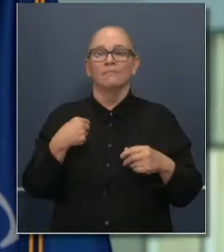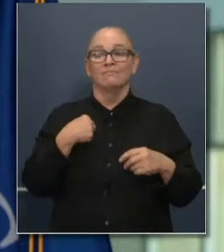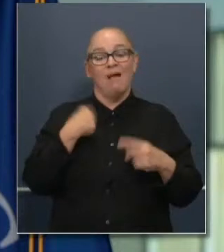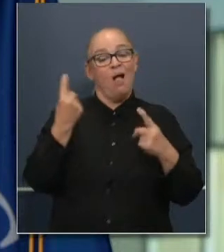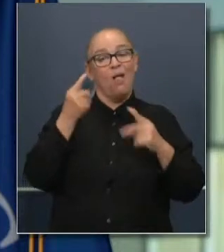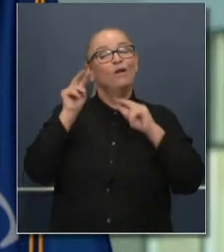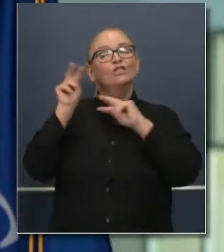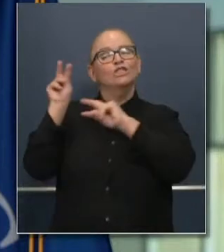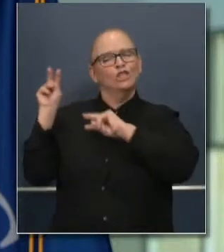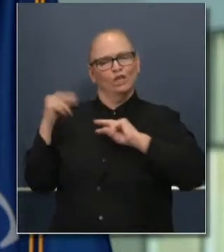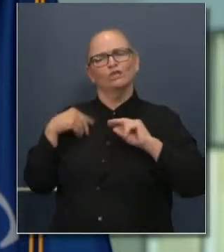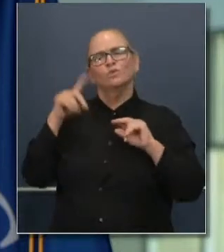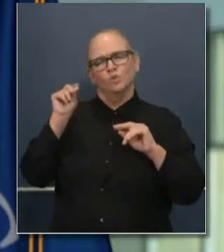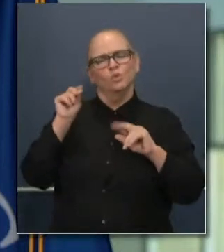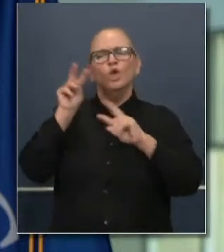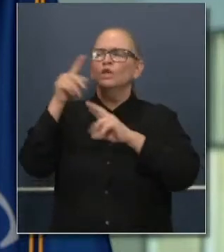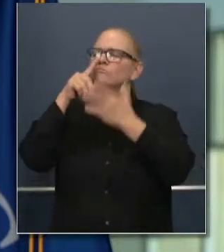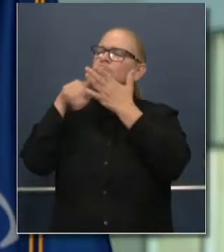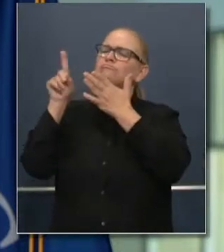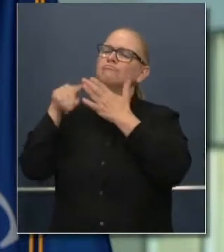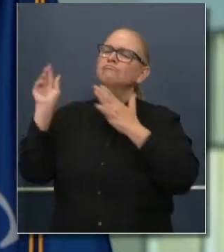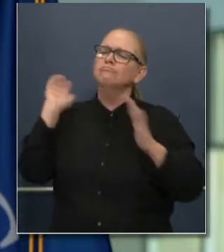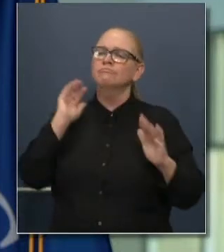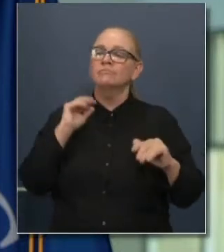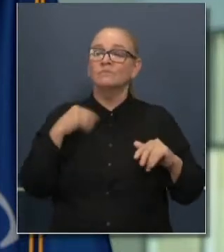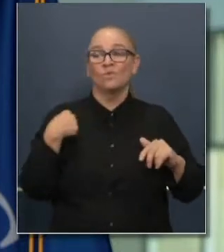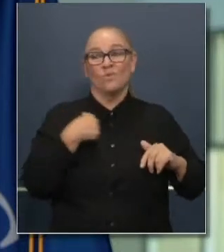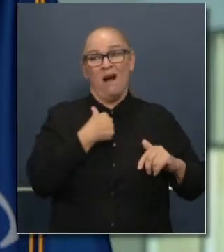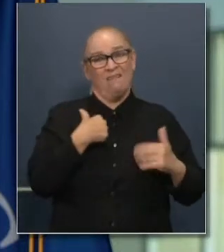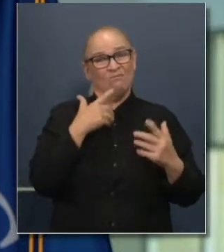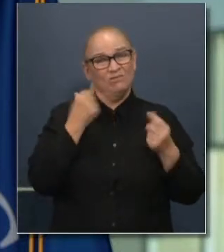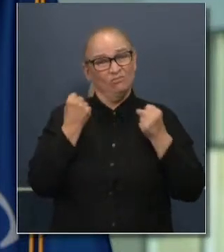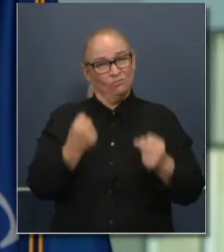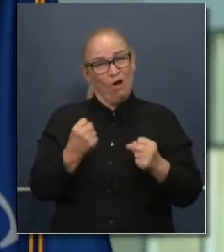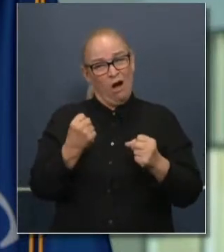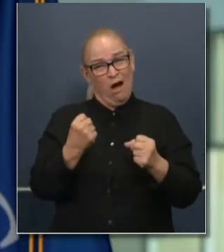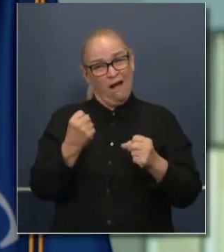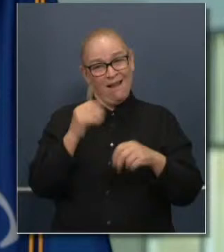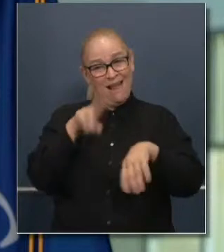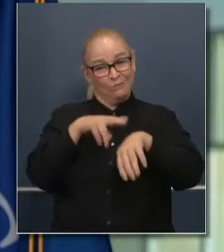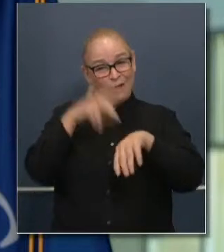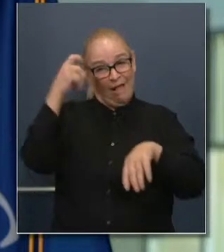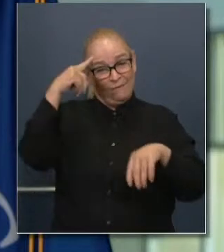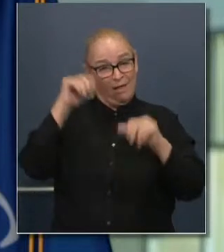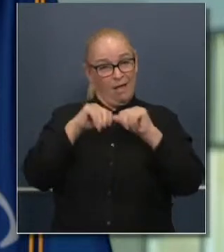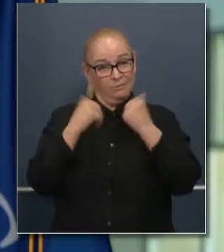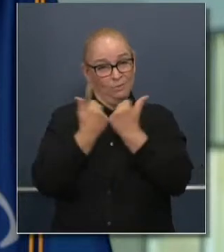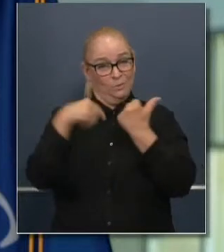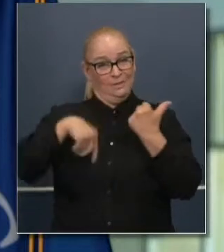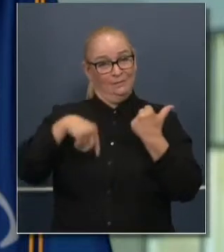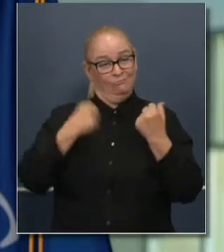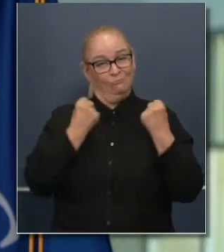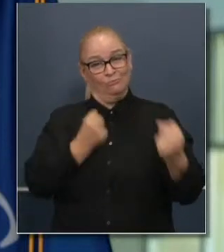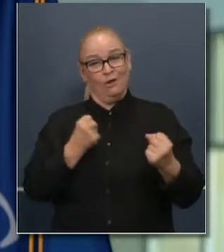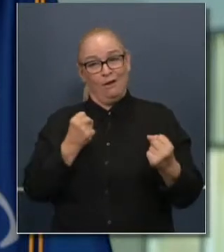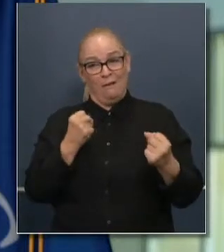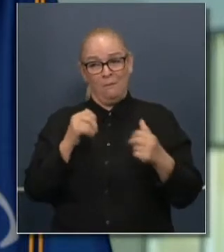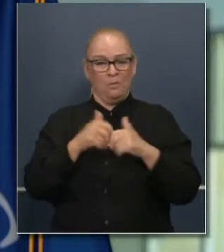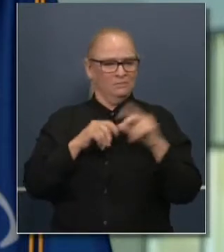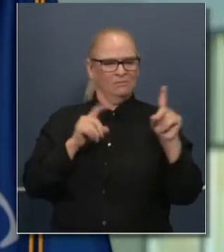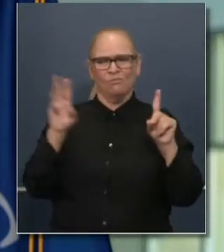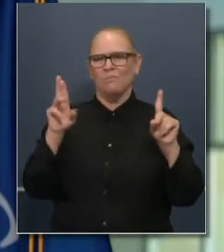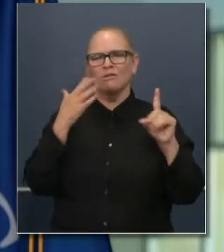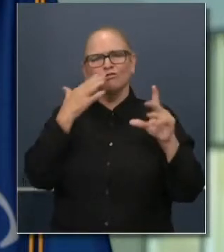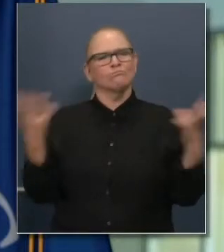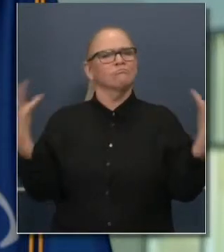a very robust National Governors Association and bipartisanship that has been manifest.